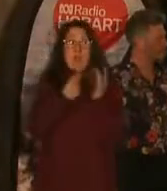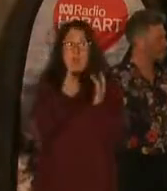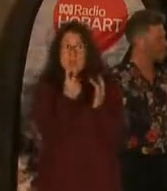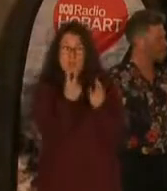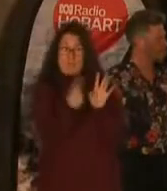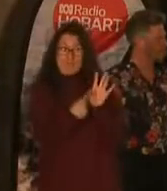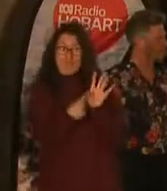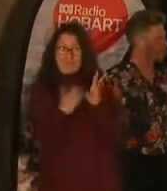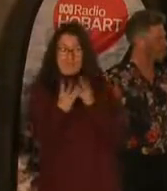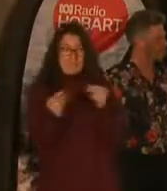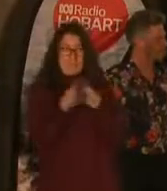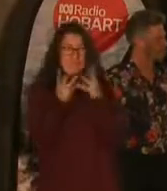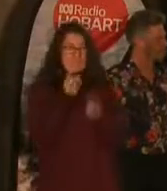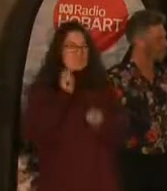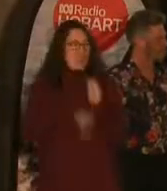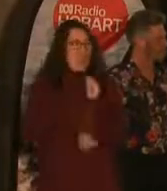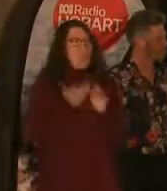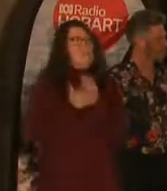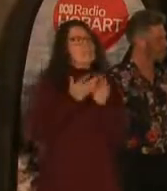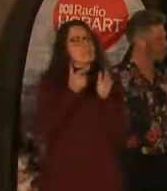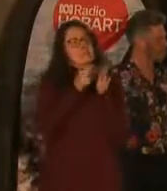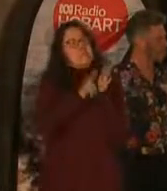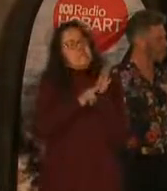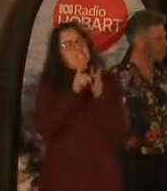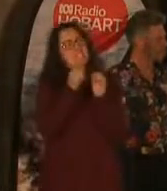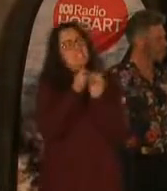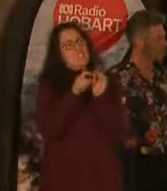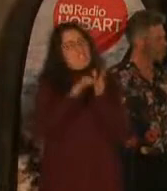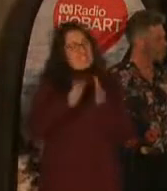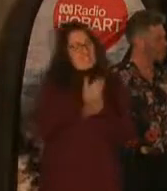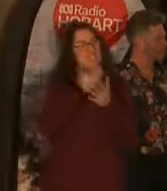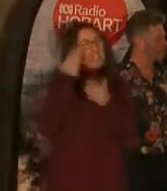assessed in our Australian Excellence in Research Australia.